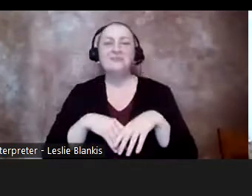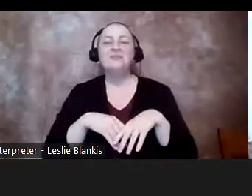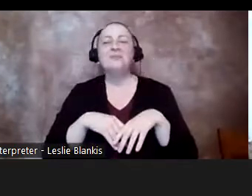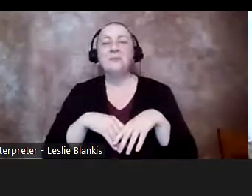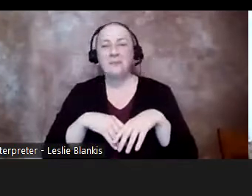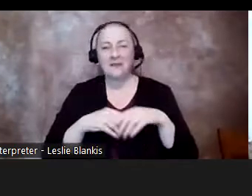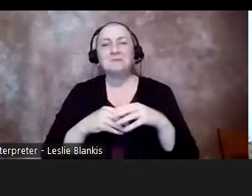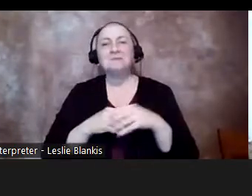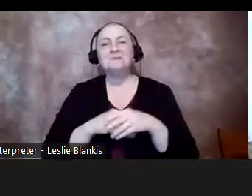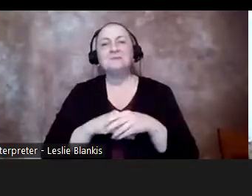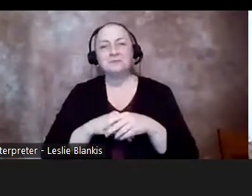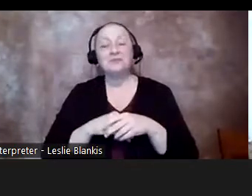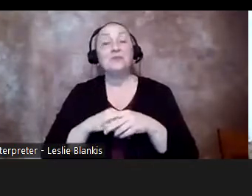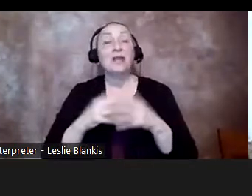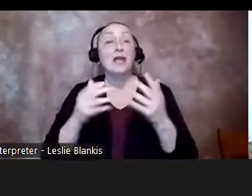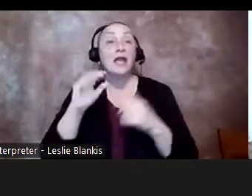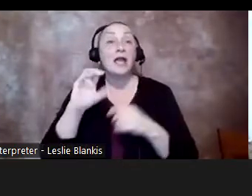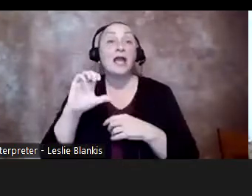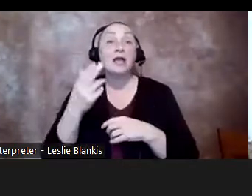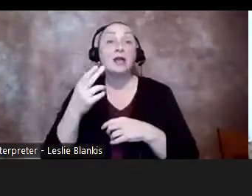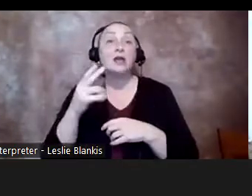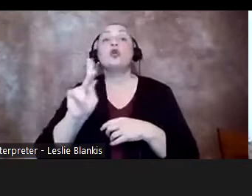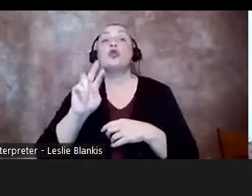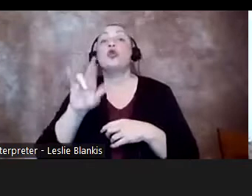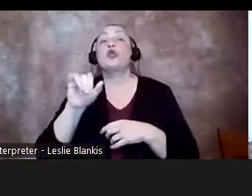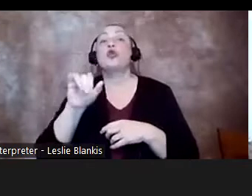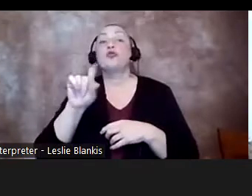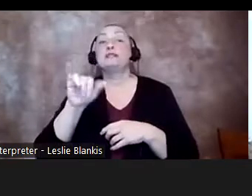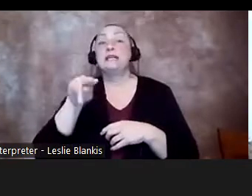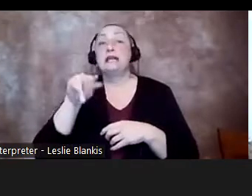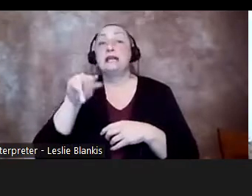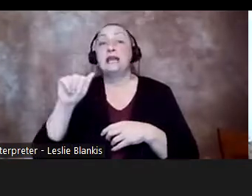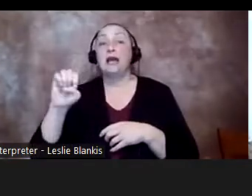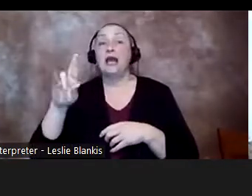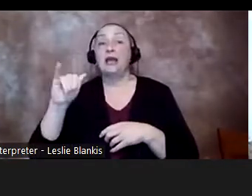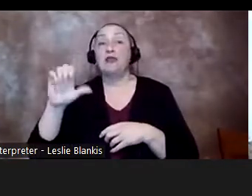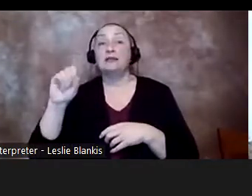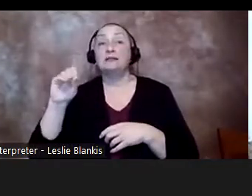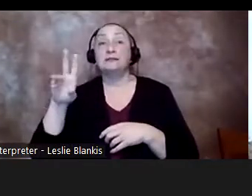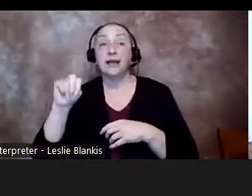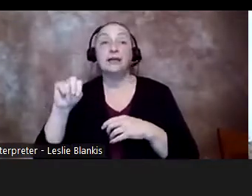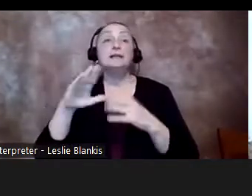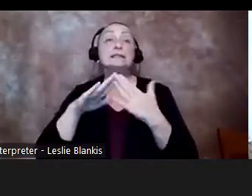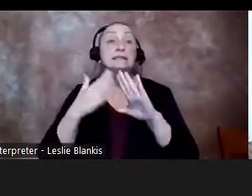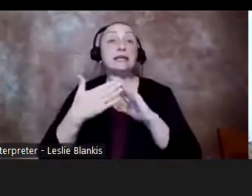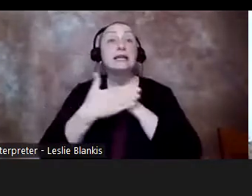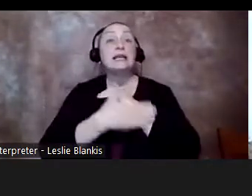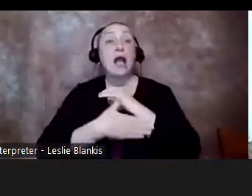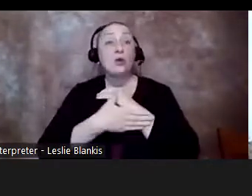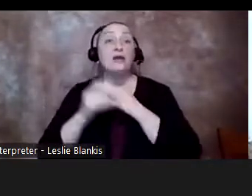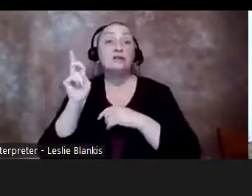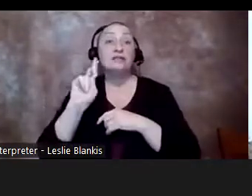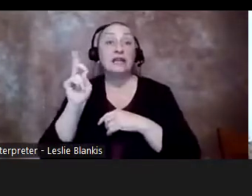Perfect. Yay. All right, and Christina Erickson, City and County of Denver, Division of Disability Right Program.